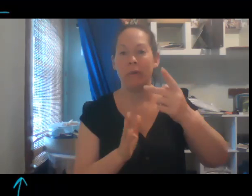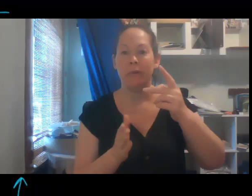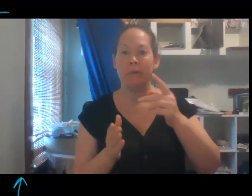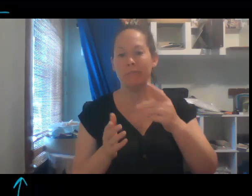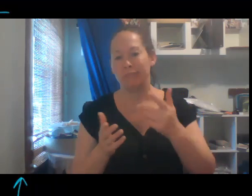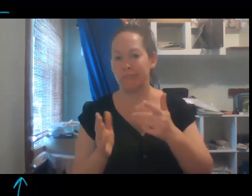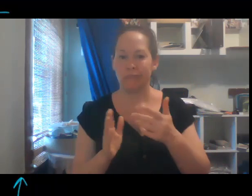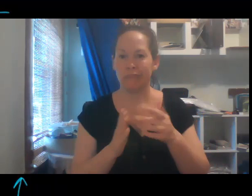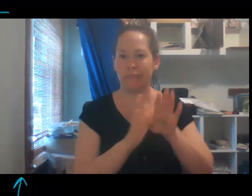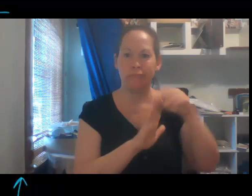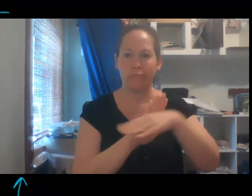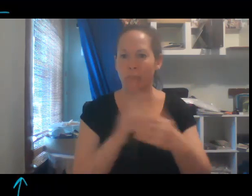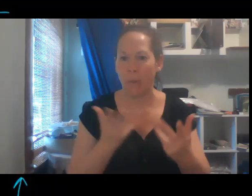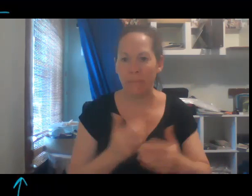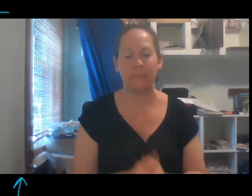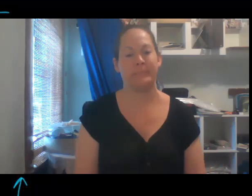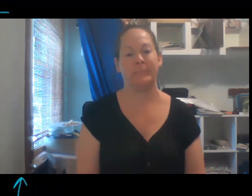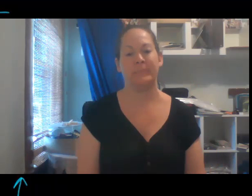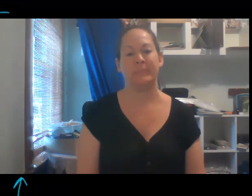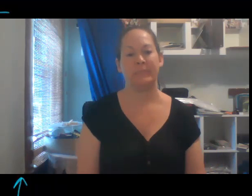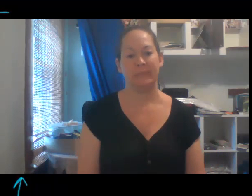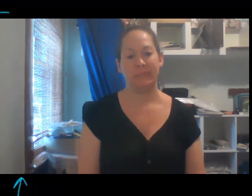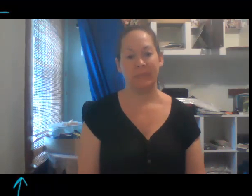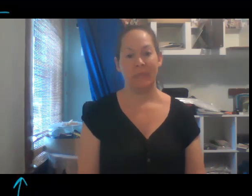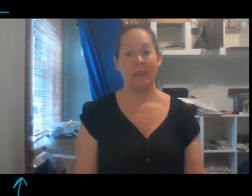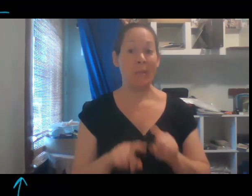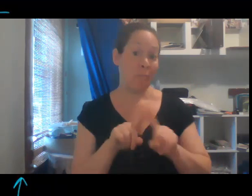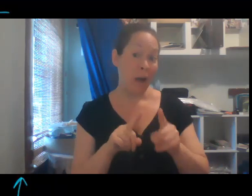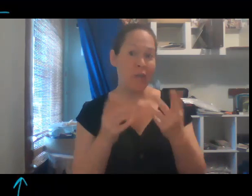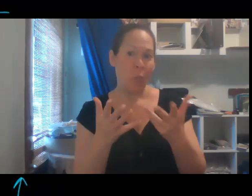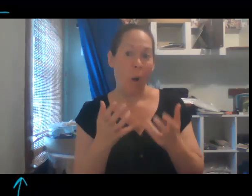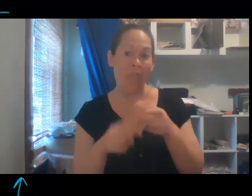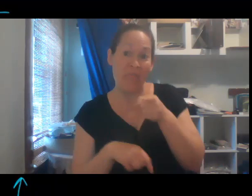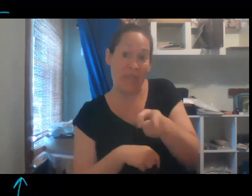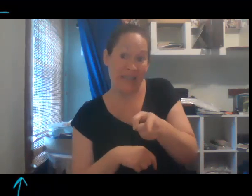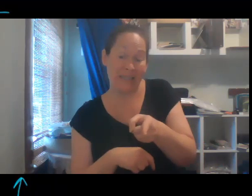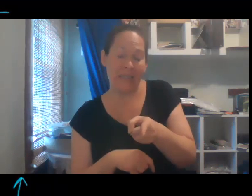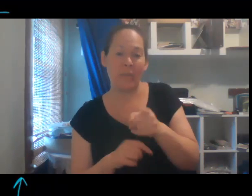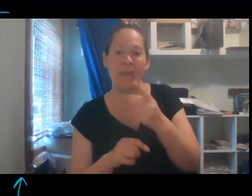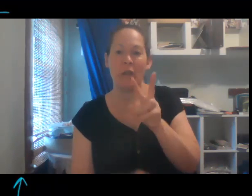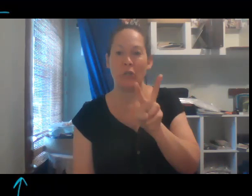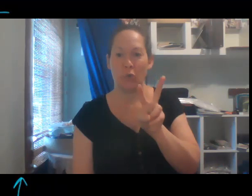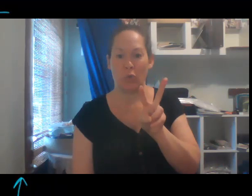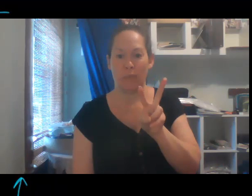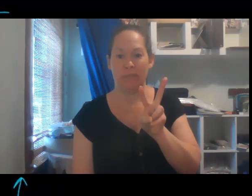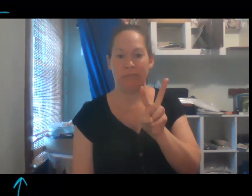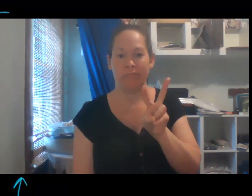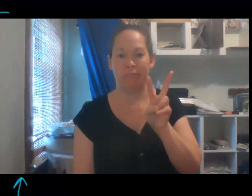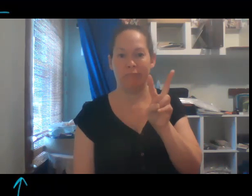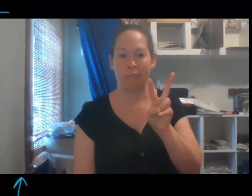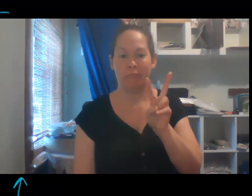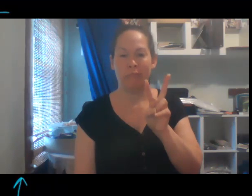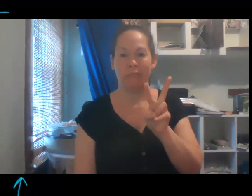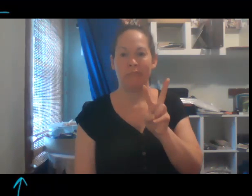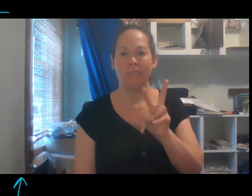this to spit out the number 2. You don't care what's going to sit in front of it eventually. You just want to know when this spits out the number 2.